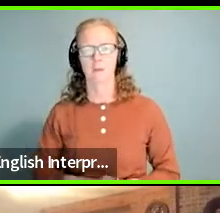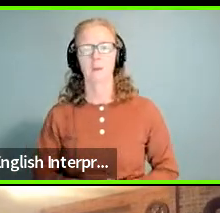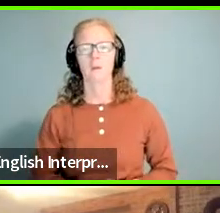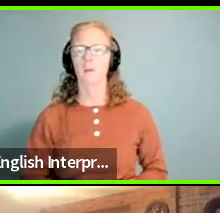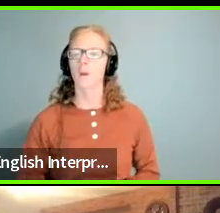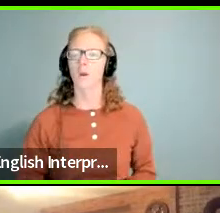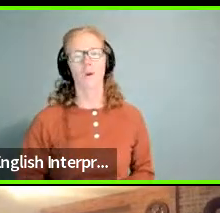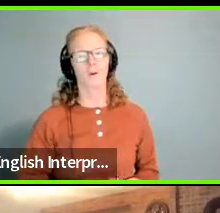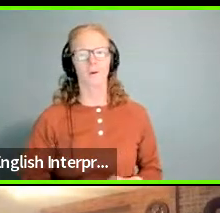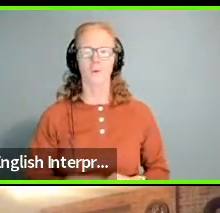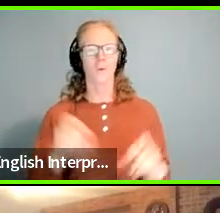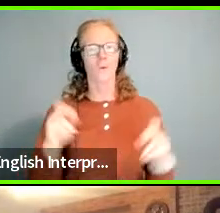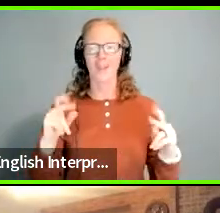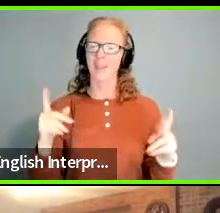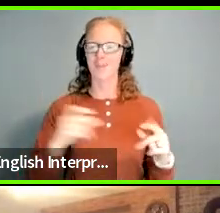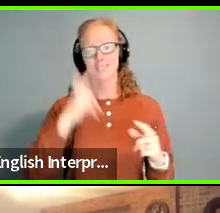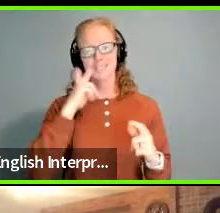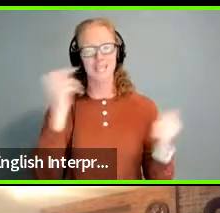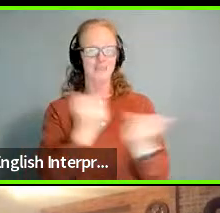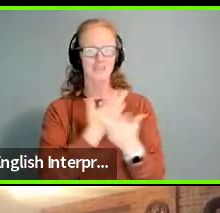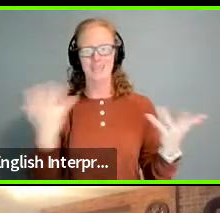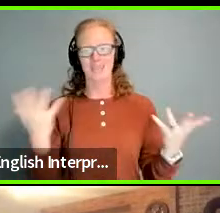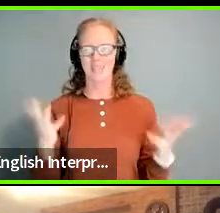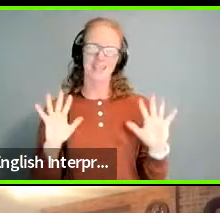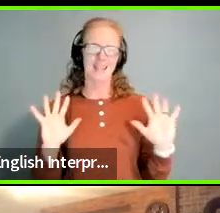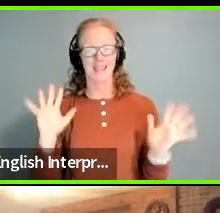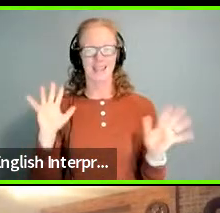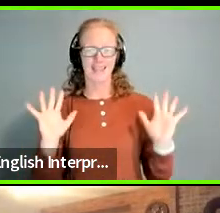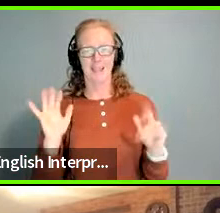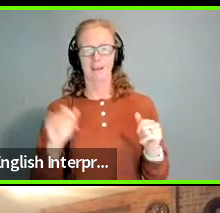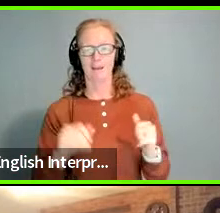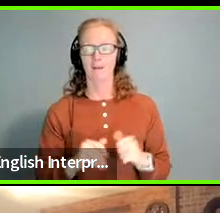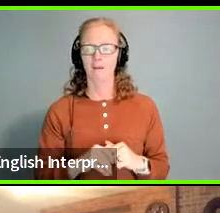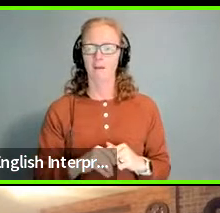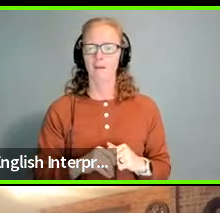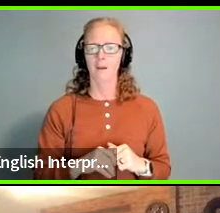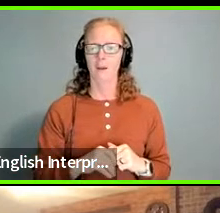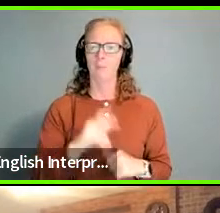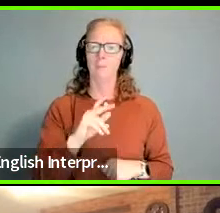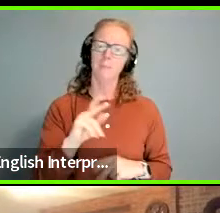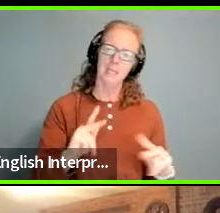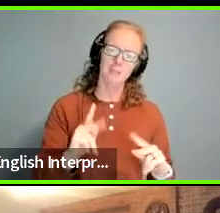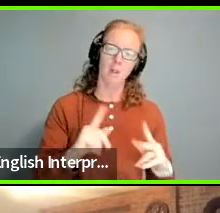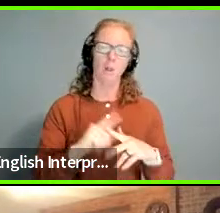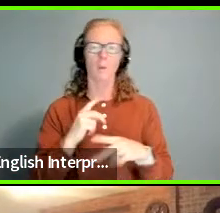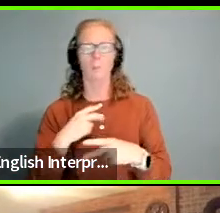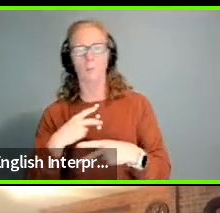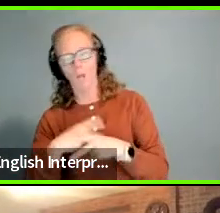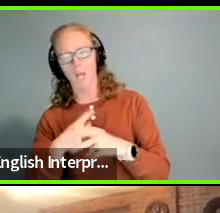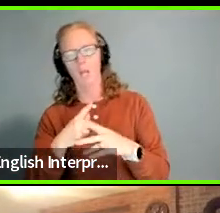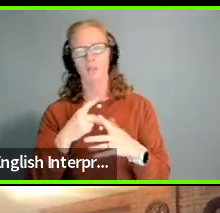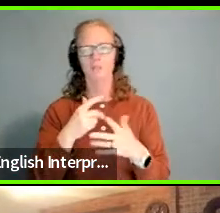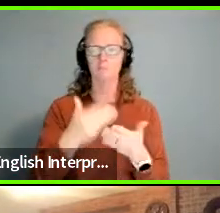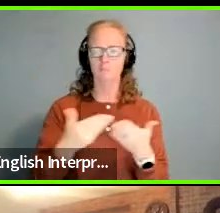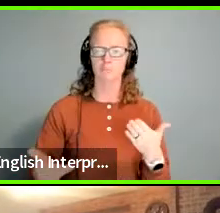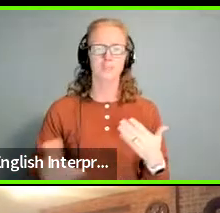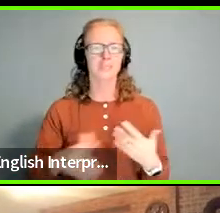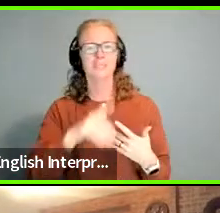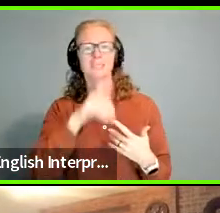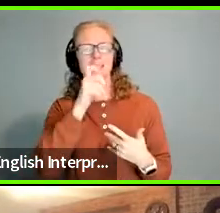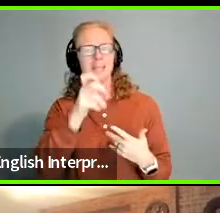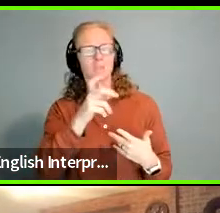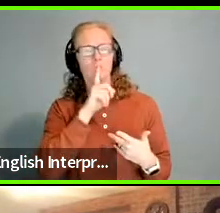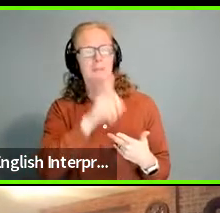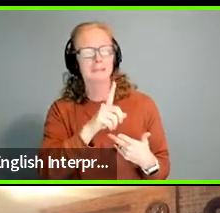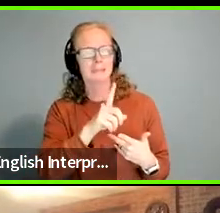see all this, all these personnel, products, all that kind of stuff. Doesn't mean a lot when you don't